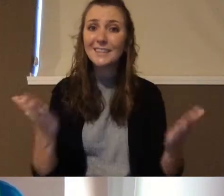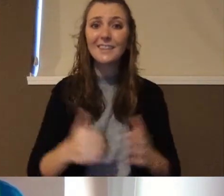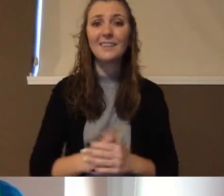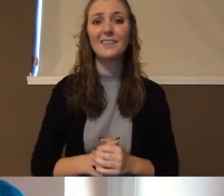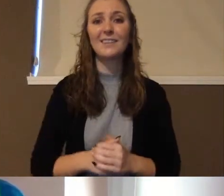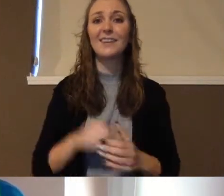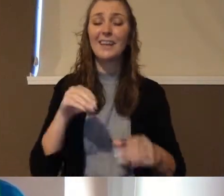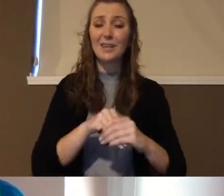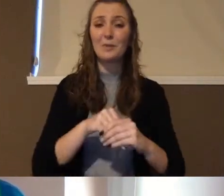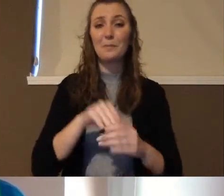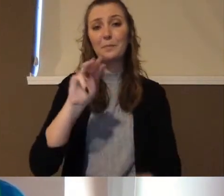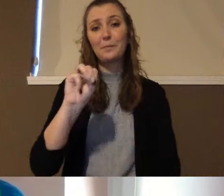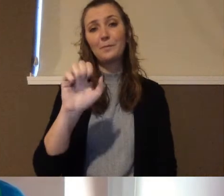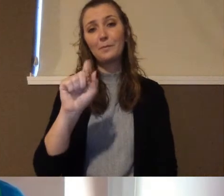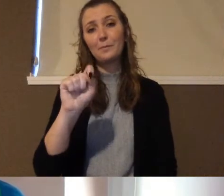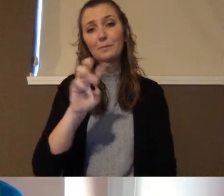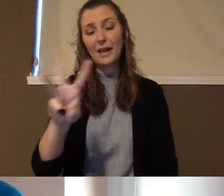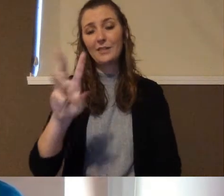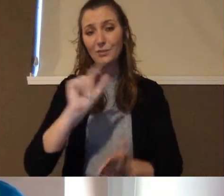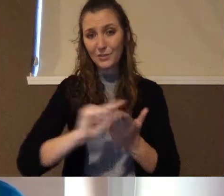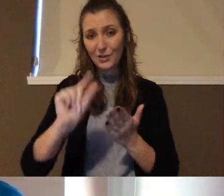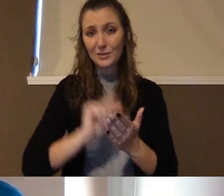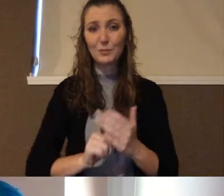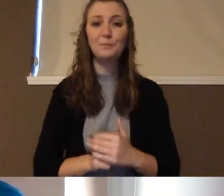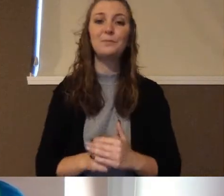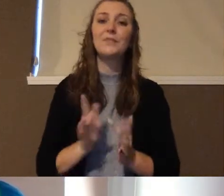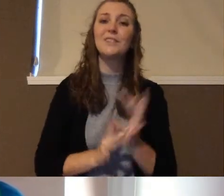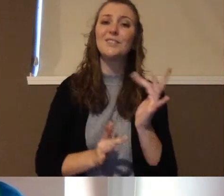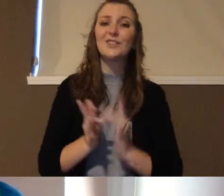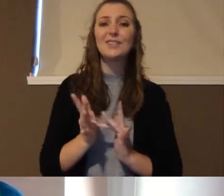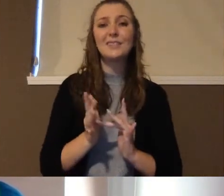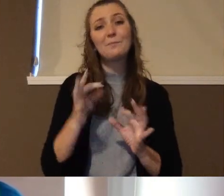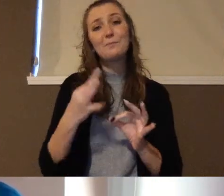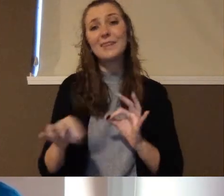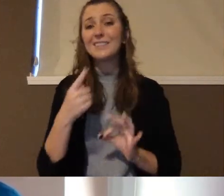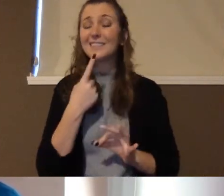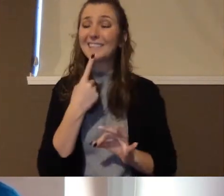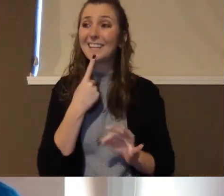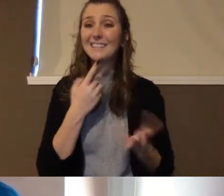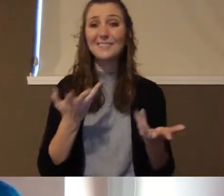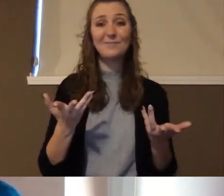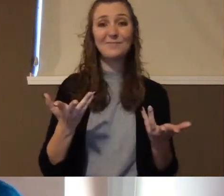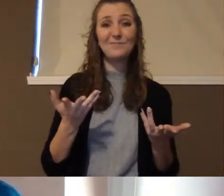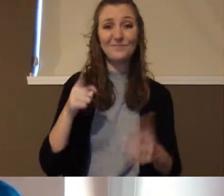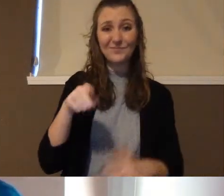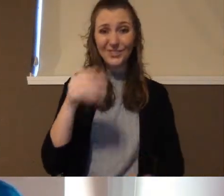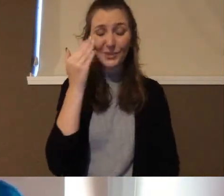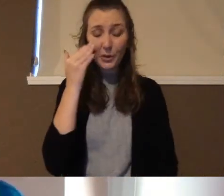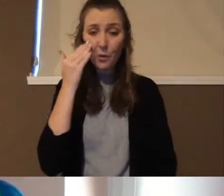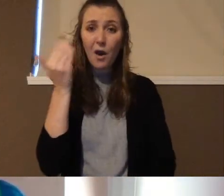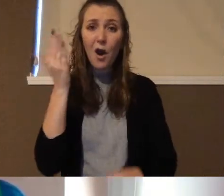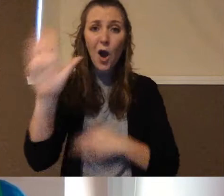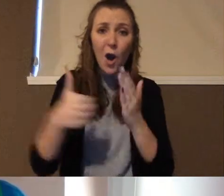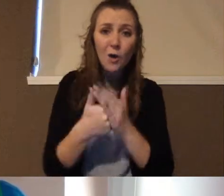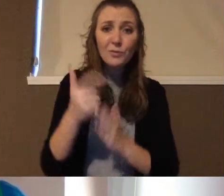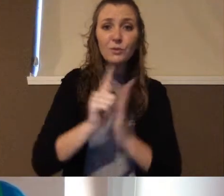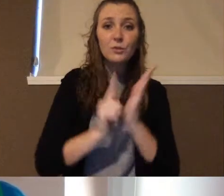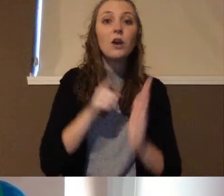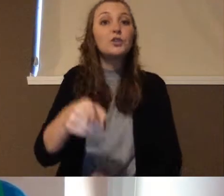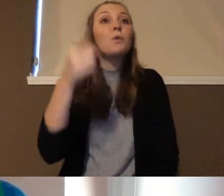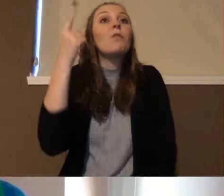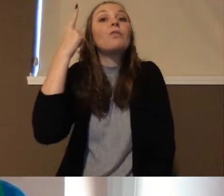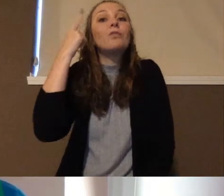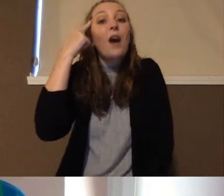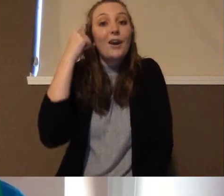you know all those laws that you thought you understood? You know all those laws you